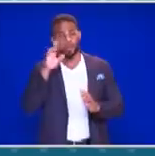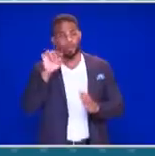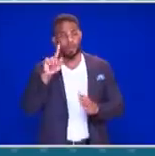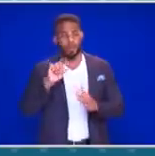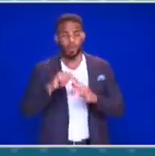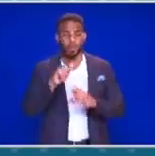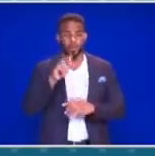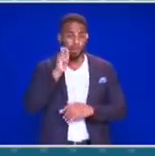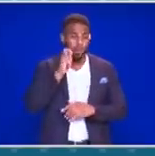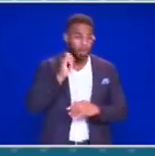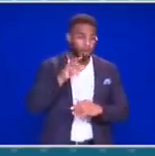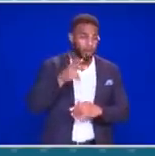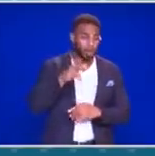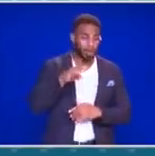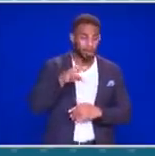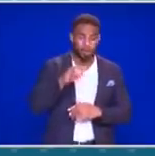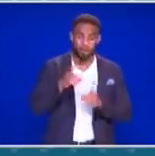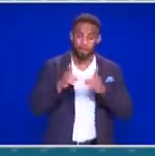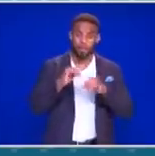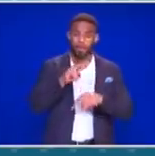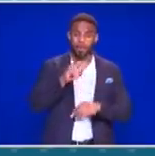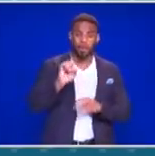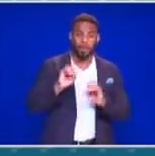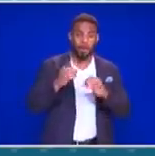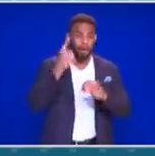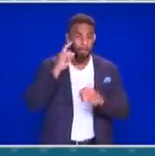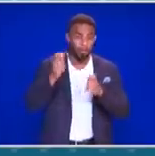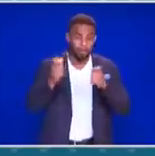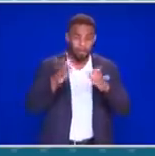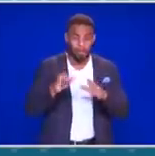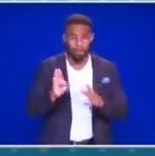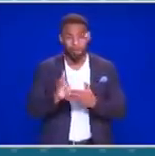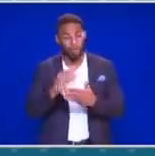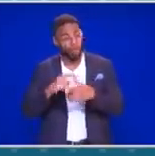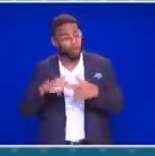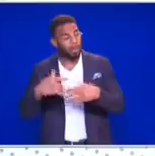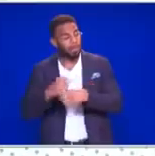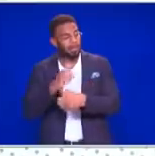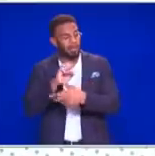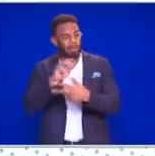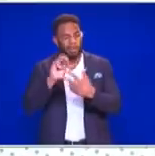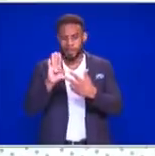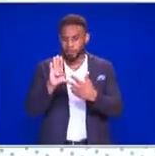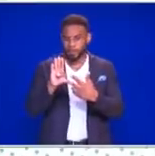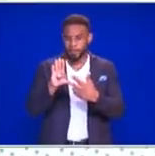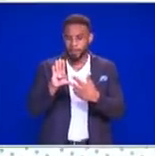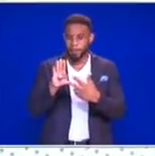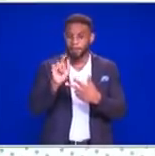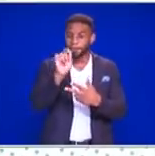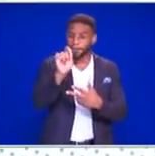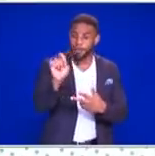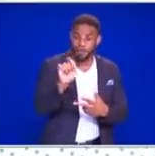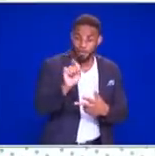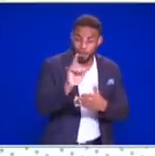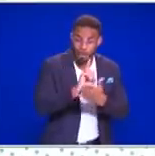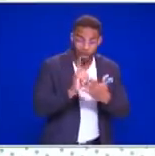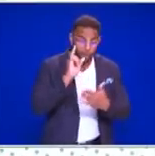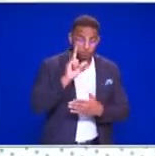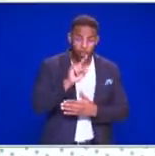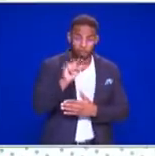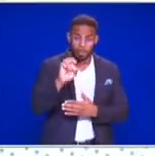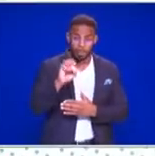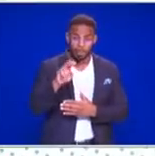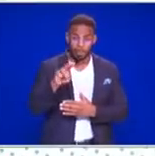on race and ethnicity, directed by the U.S. Office of Management and Budget, or OMB. Therefore, the designs of the 2020